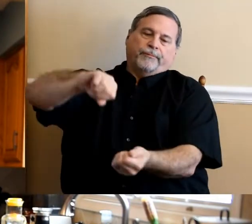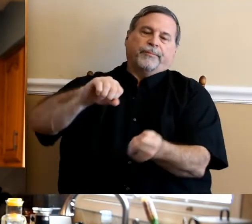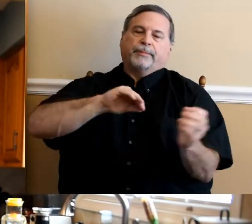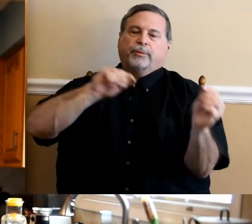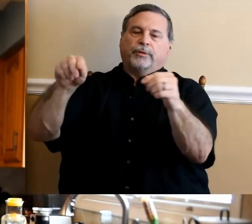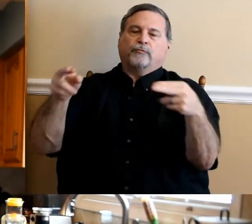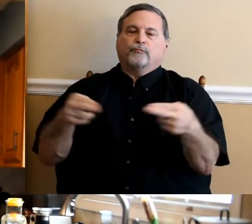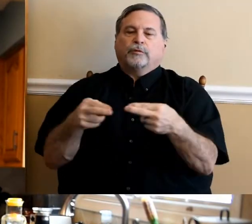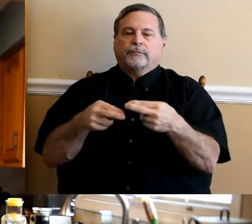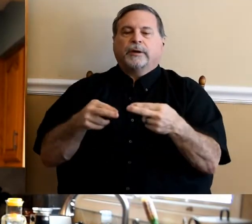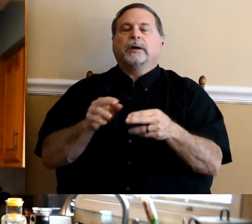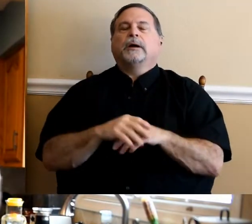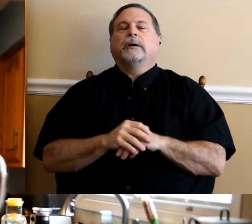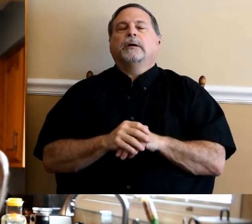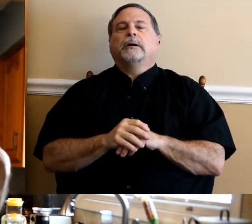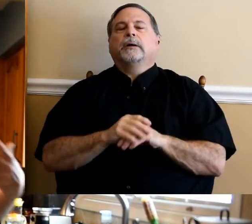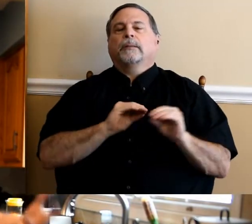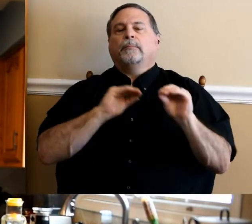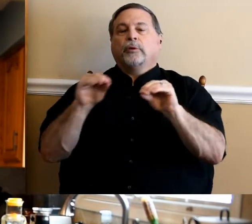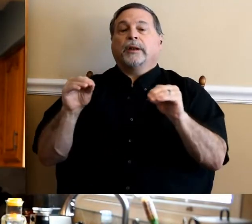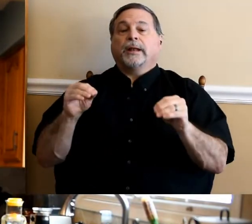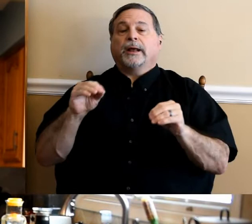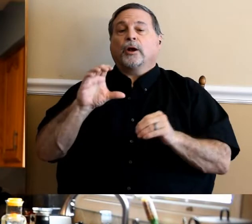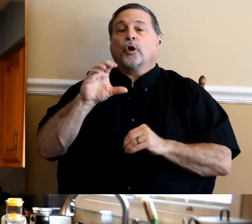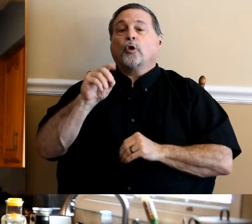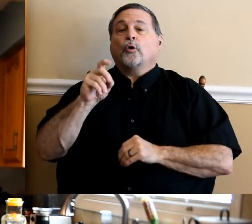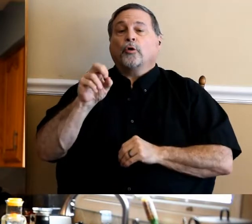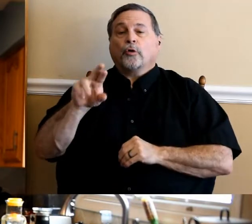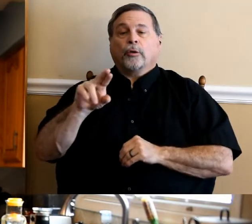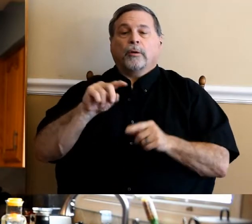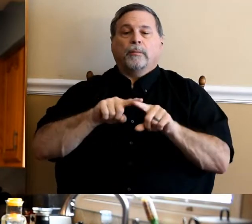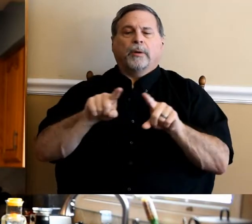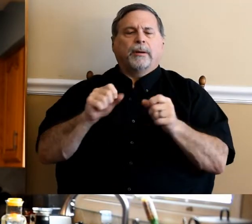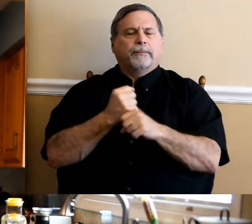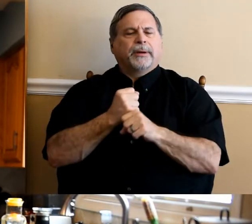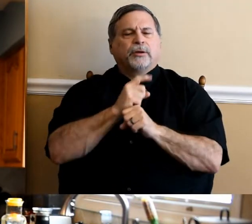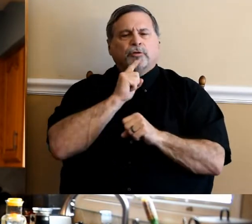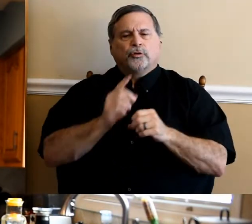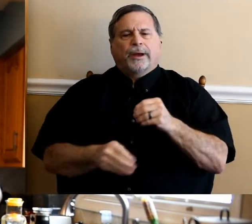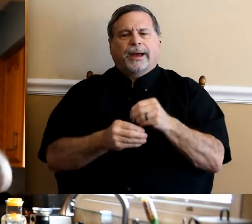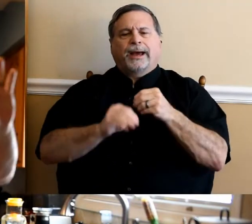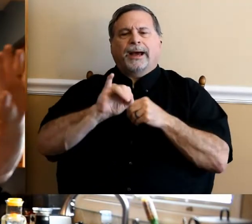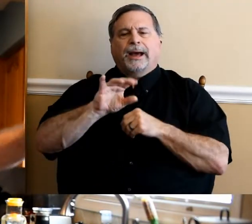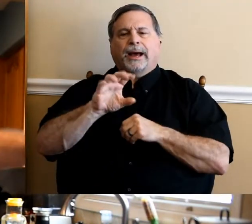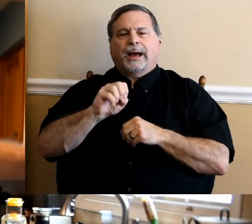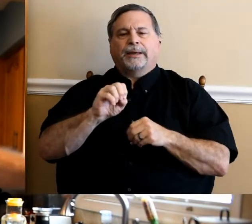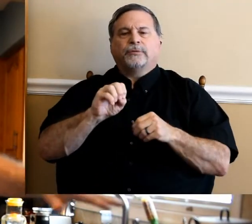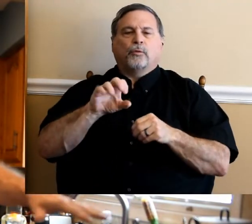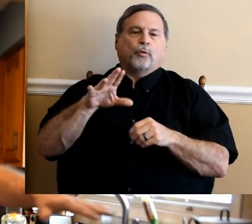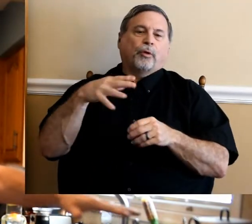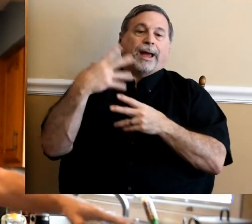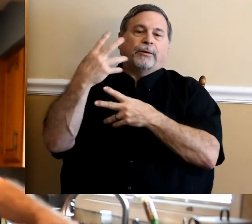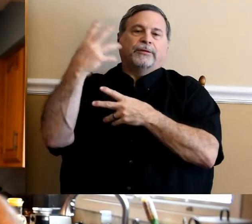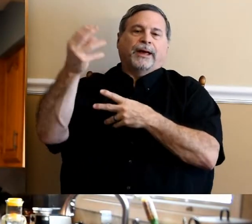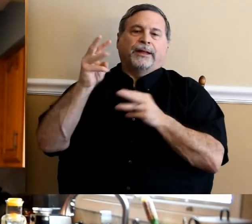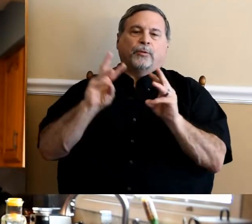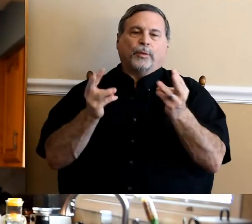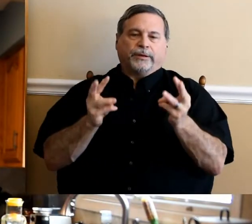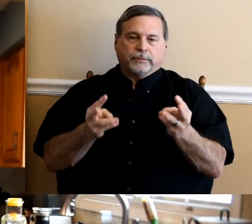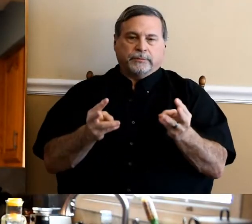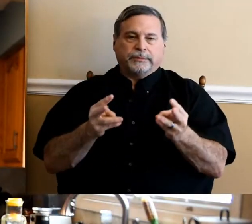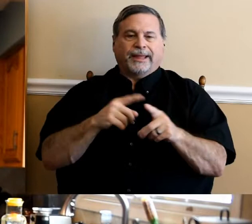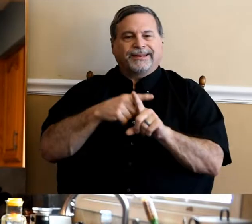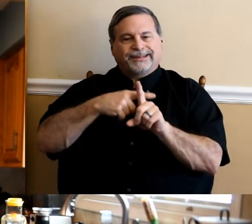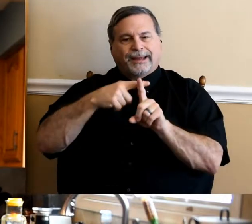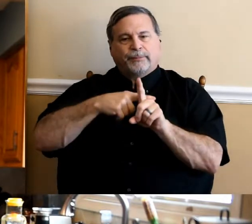in, put it in your refrigerator. You can put it in a cooler, but just make sure you have ice in it unless you're setting it outside in the winter, because you want